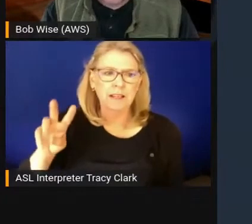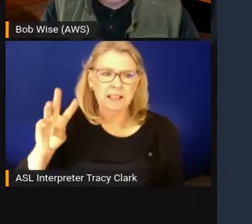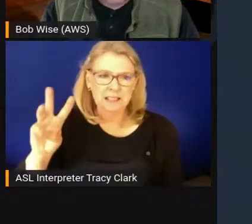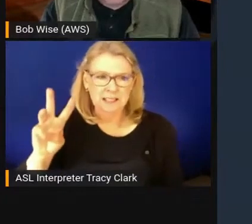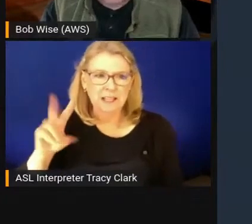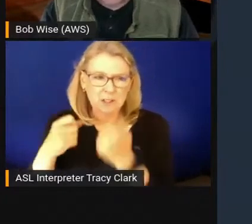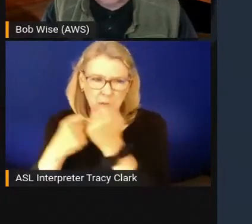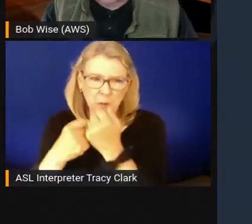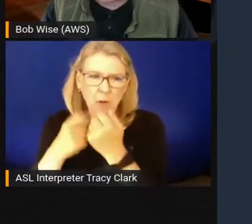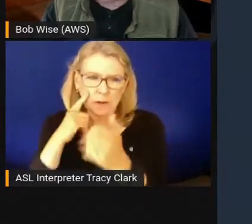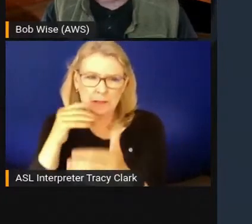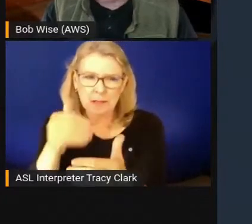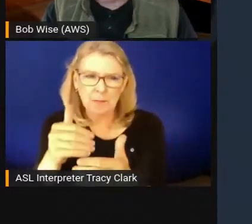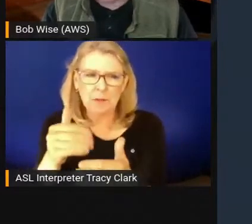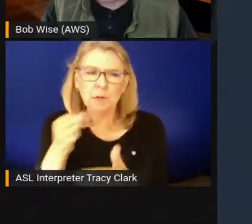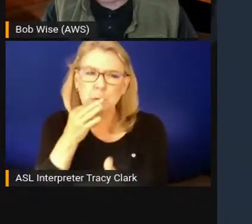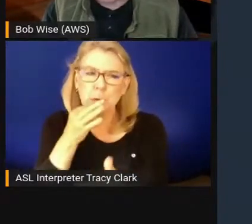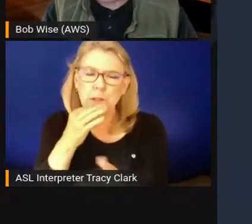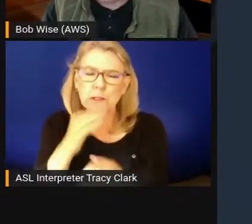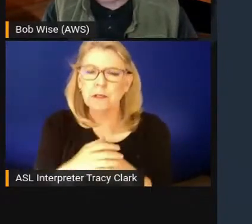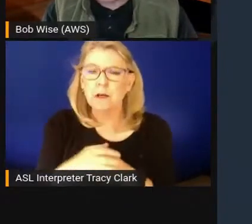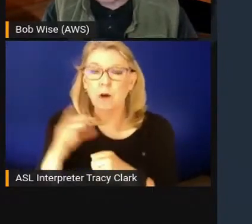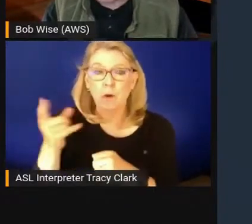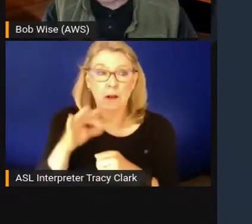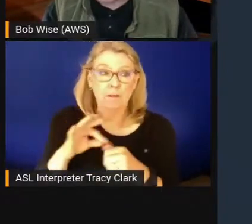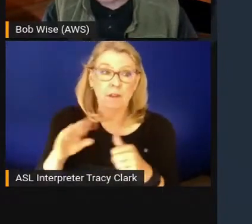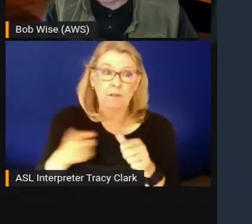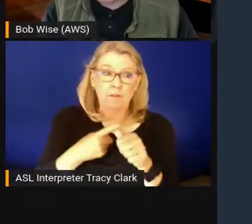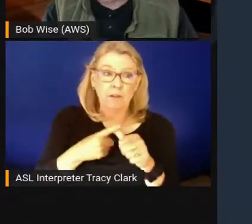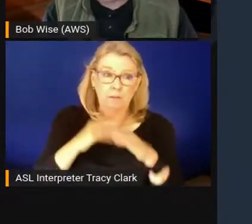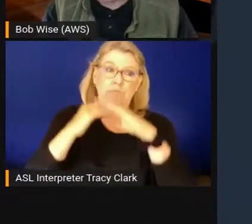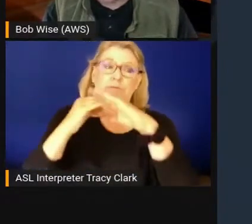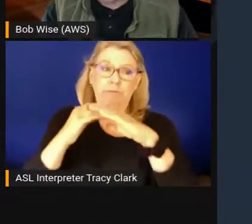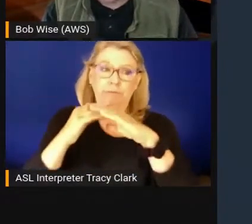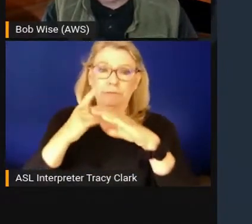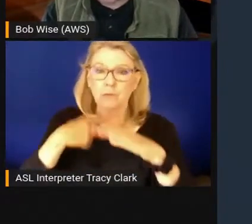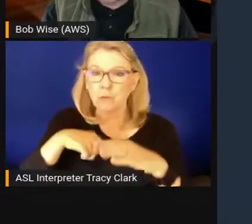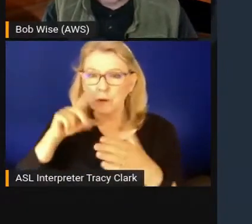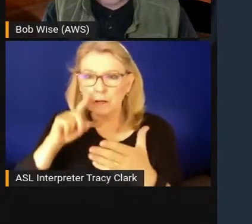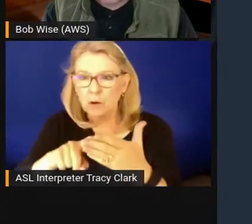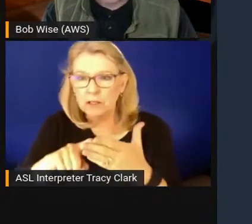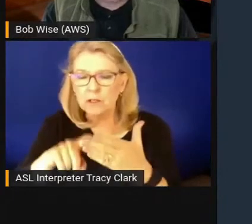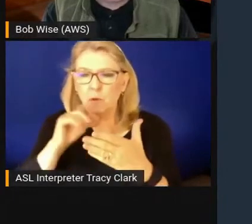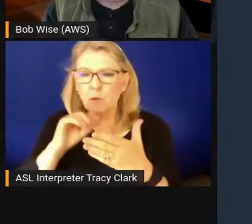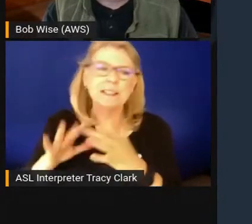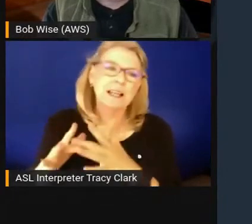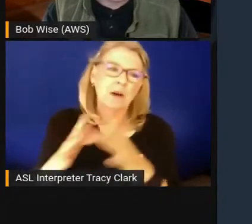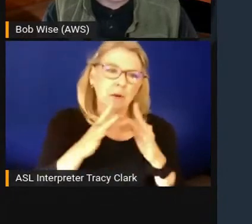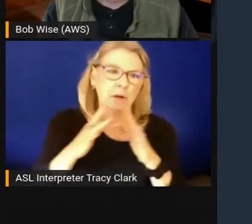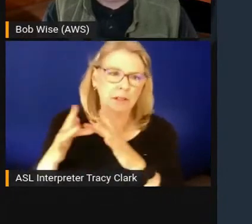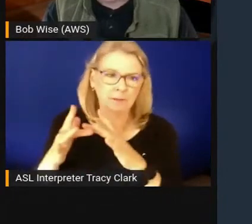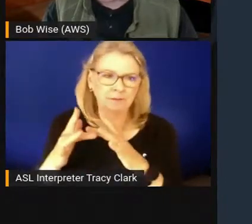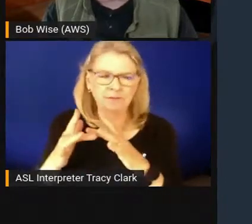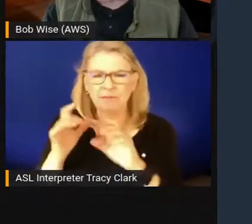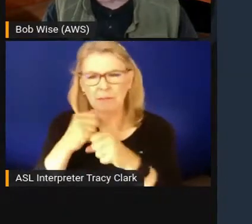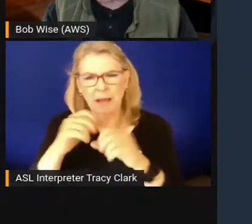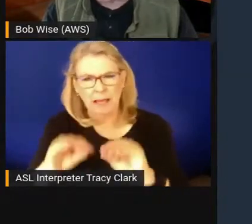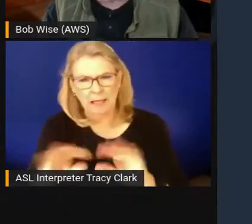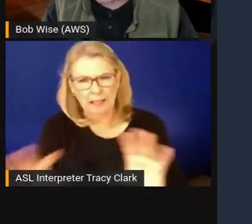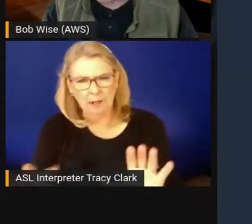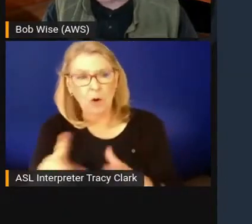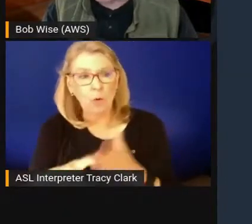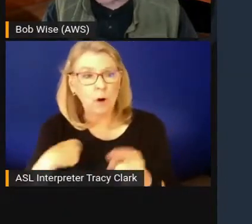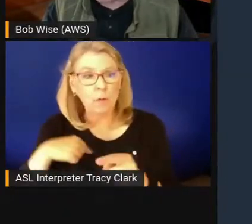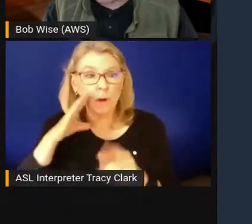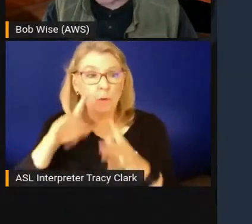first bottlenecks you hit, as we said, was networking. And to be clear, what we're going to be launching here